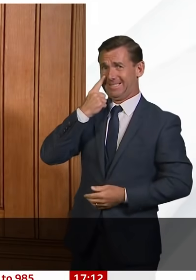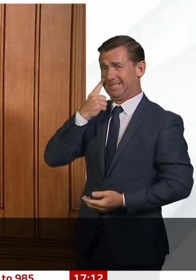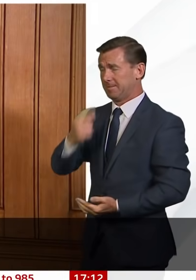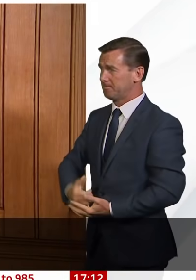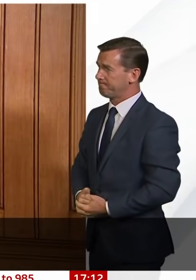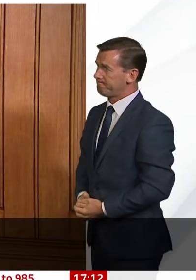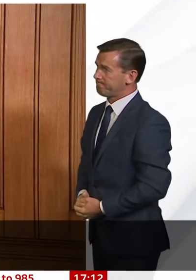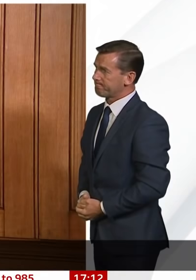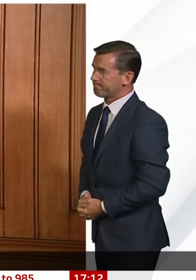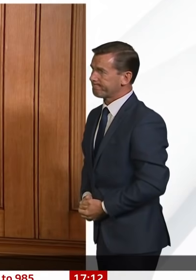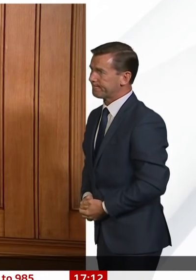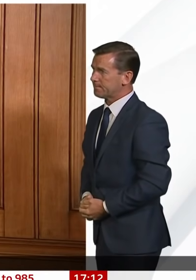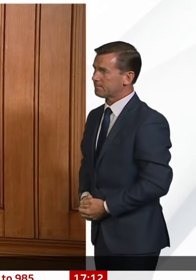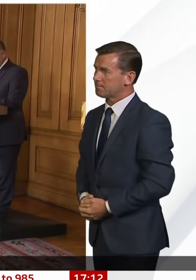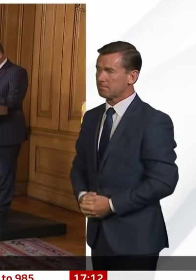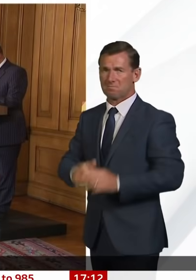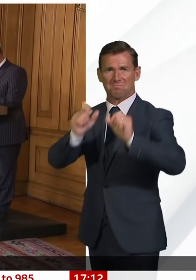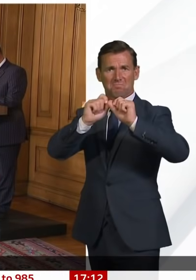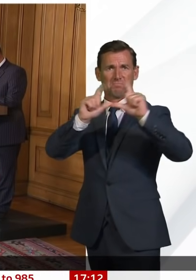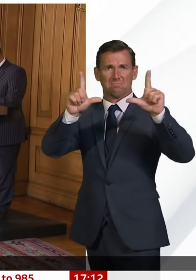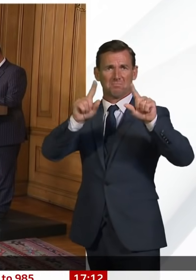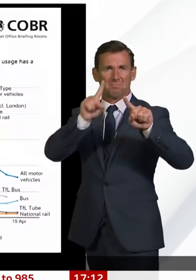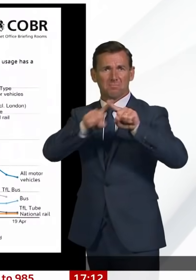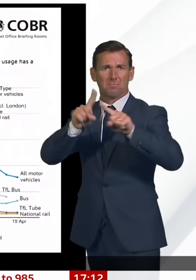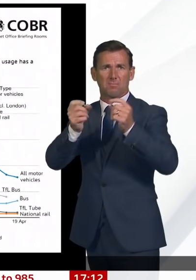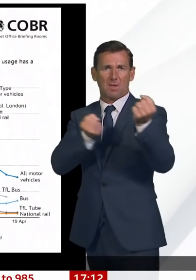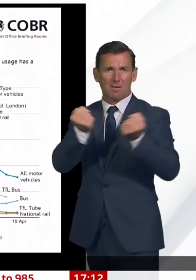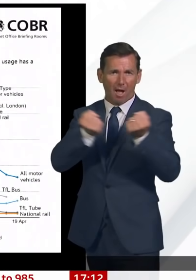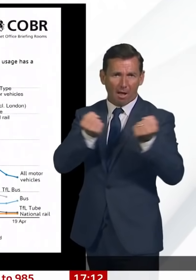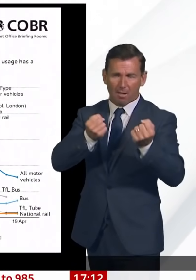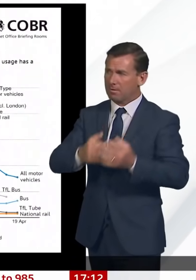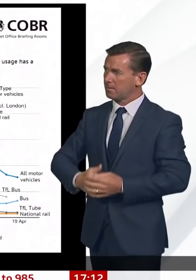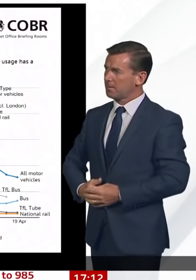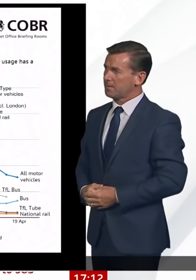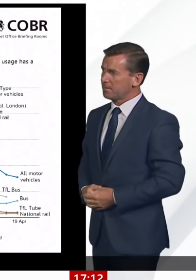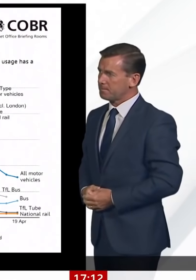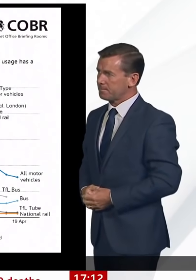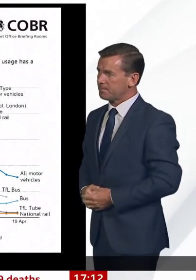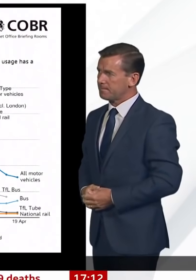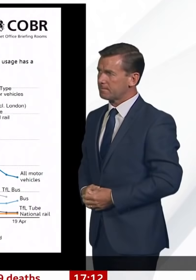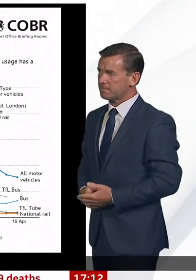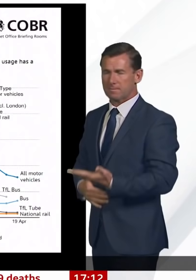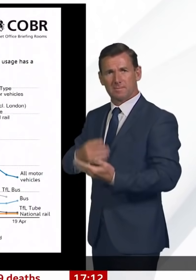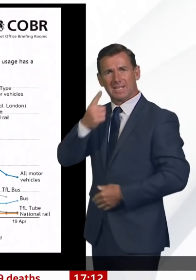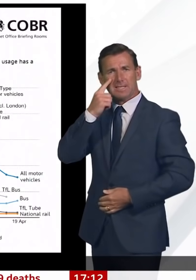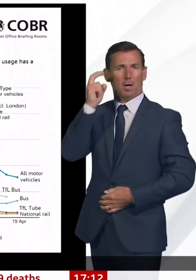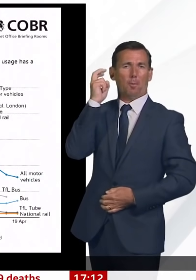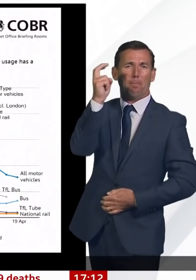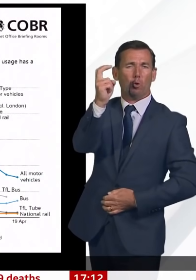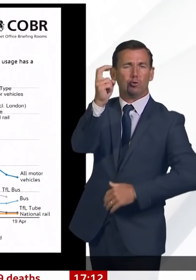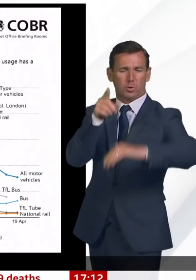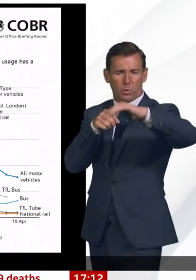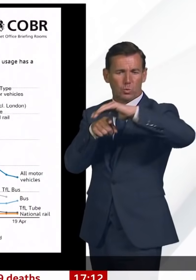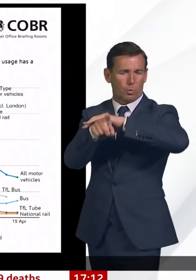range of indicators there, from all private motor vehicles, through buses and tubes in London, through to buses